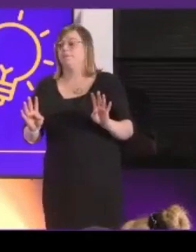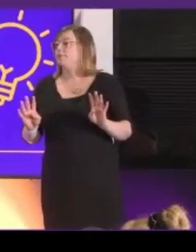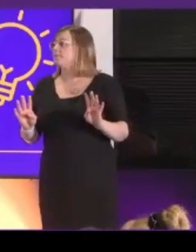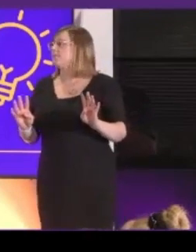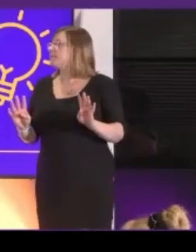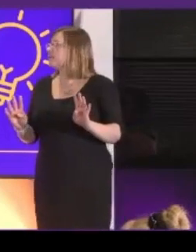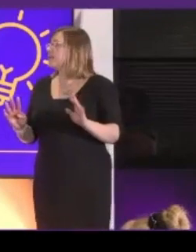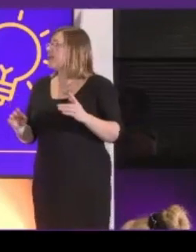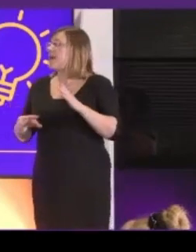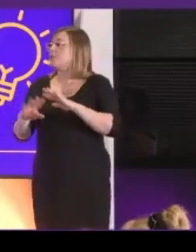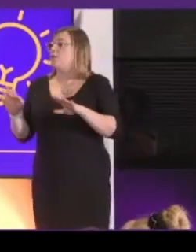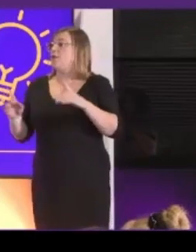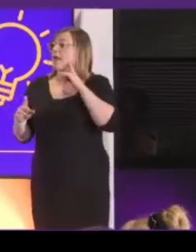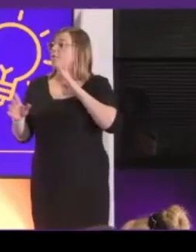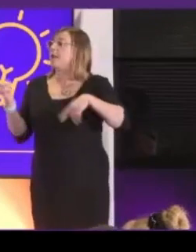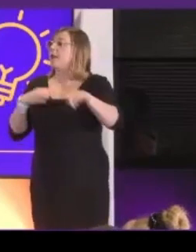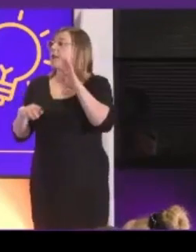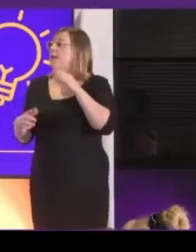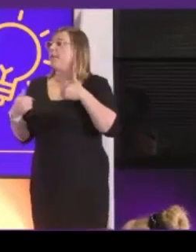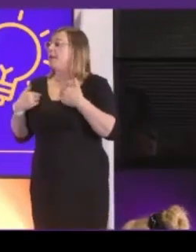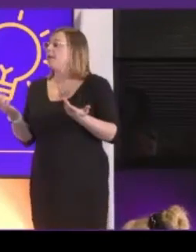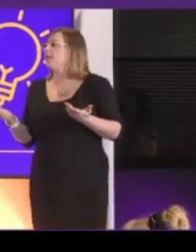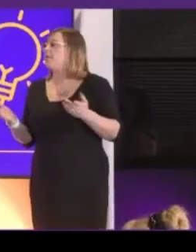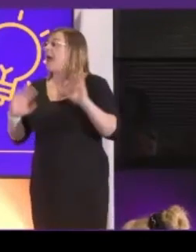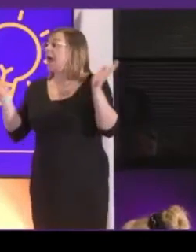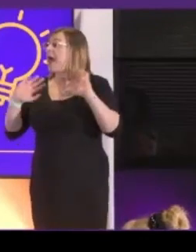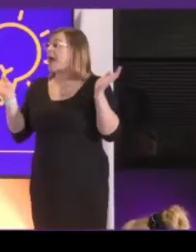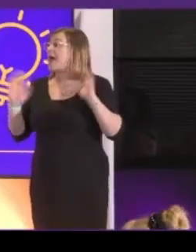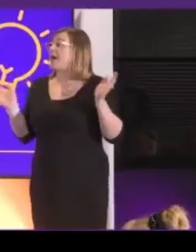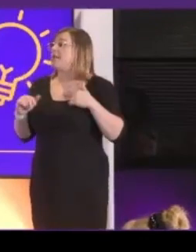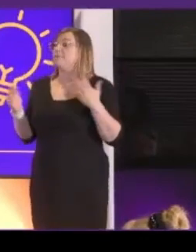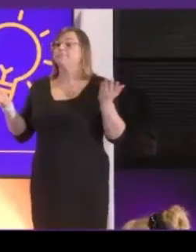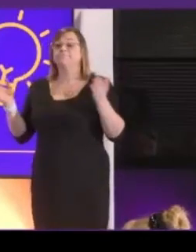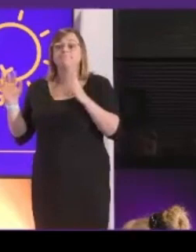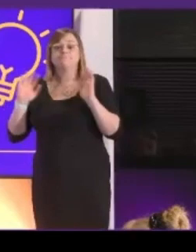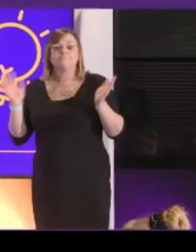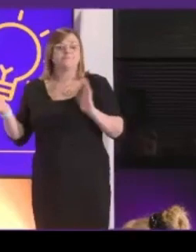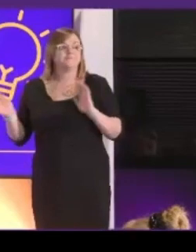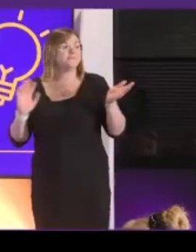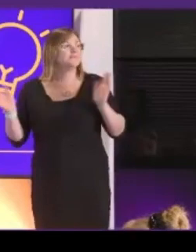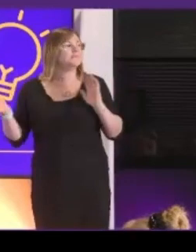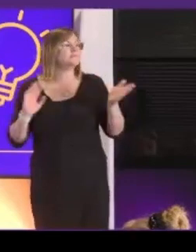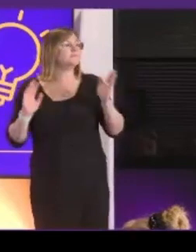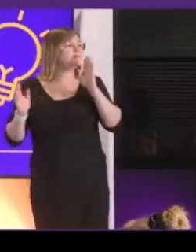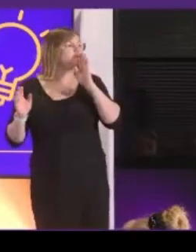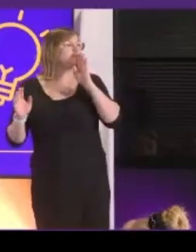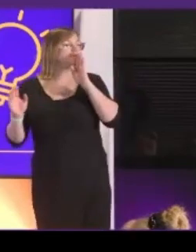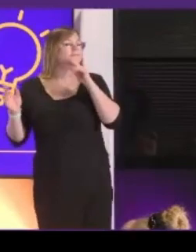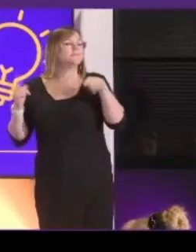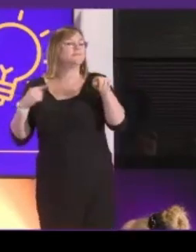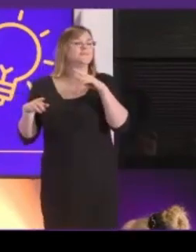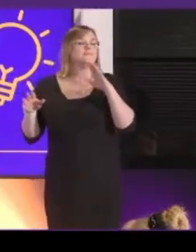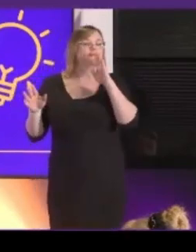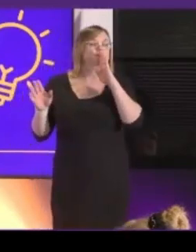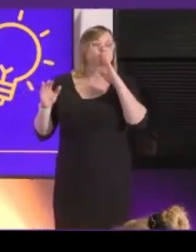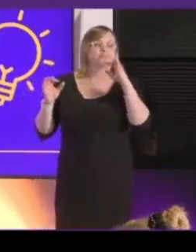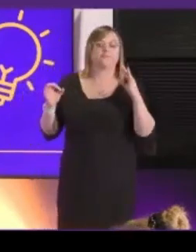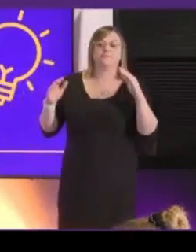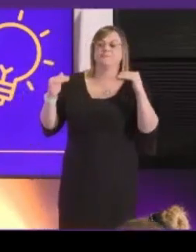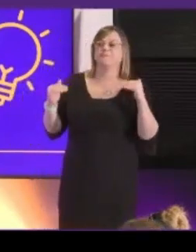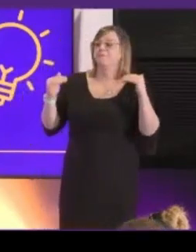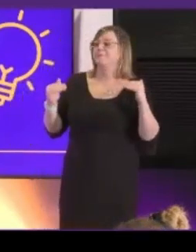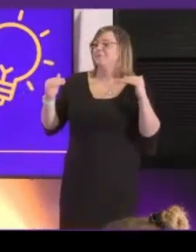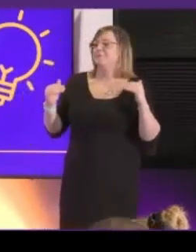I don't think anyone can hear me, can they? Hi, we're on. Some hush, please, for our